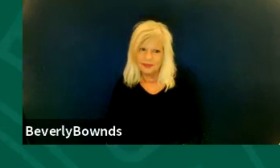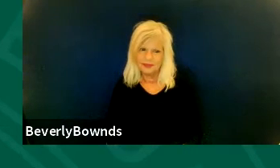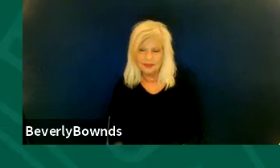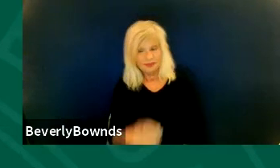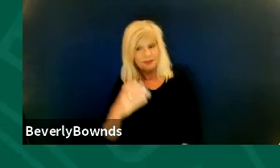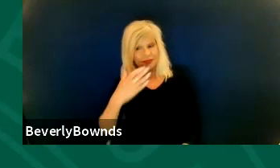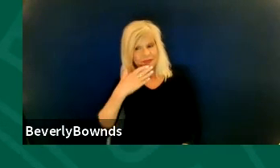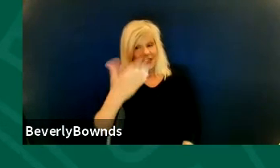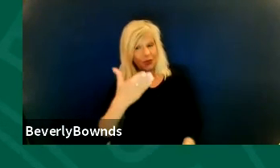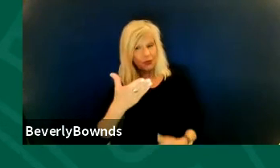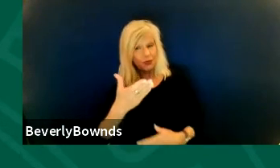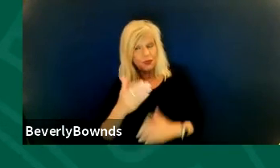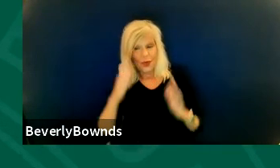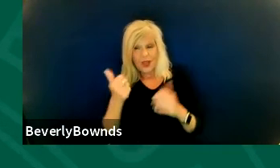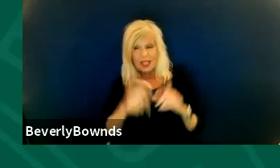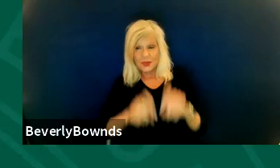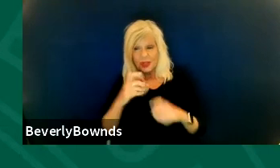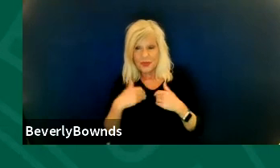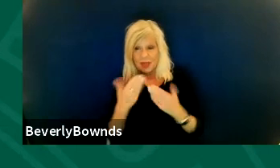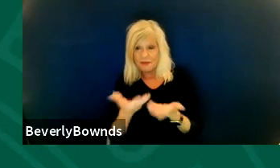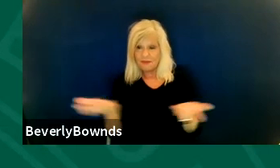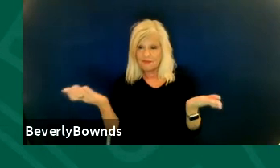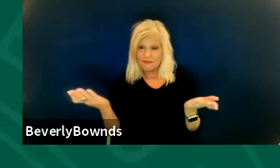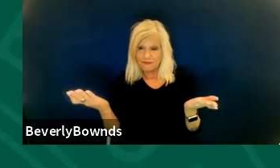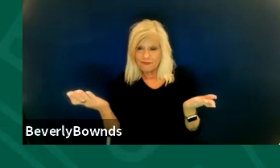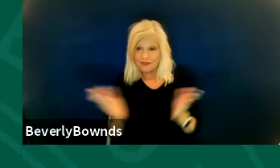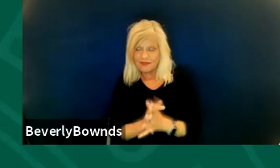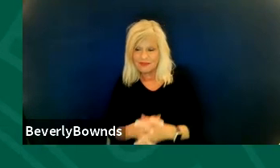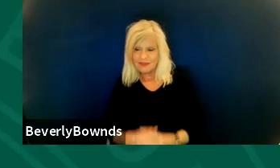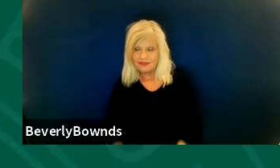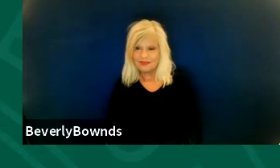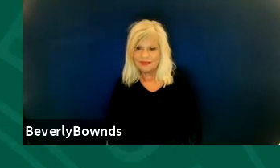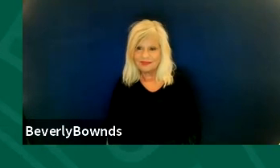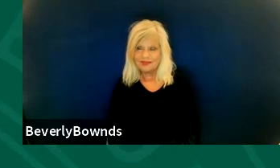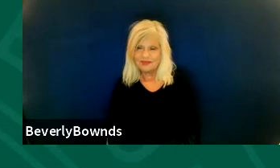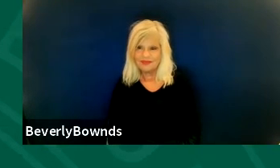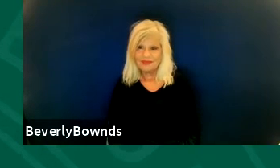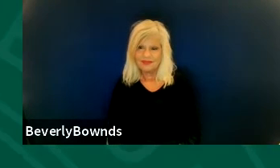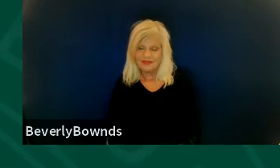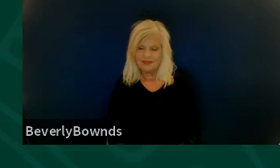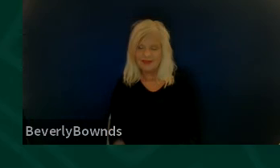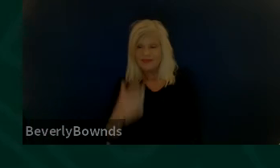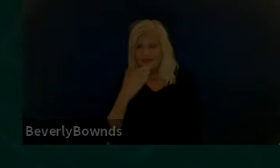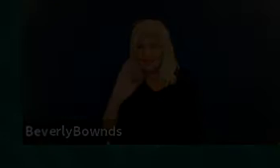And thank you, and I'm open to any questions you might have. Thank you, Byron.